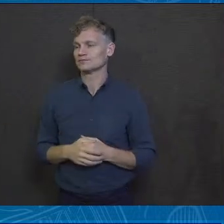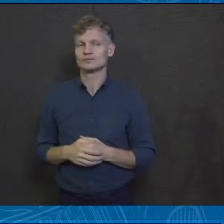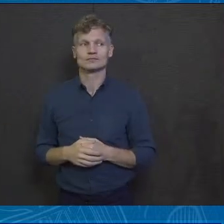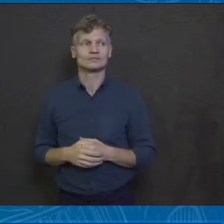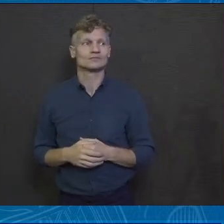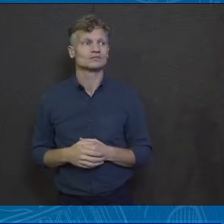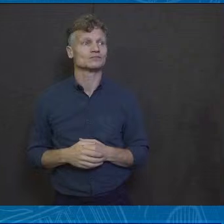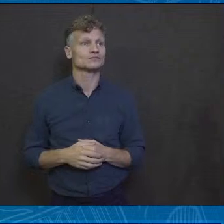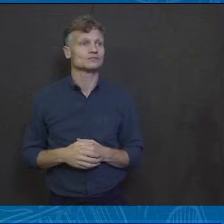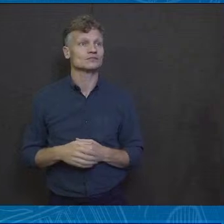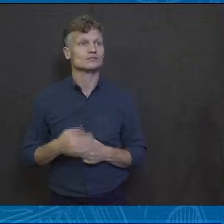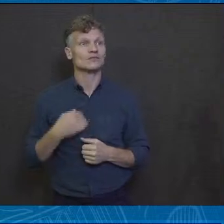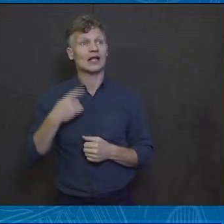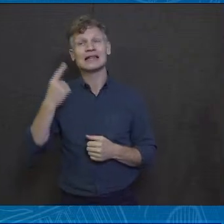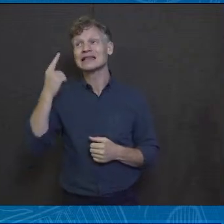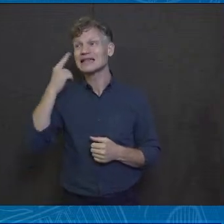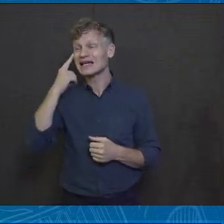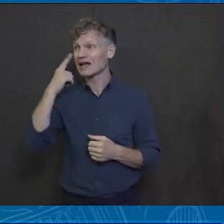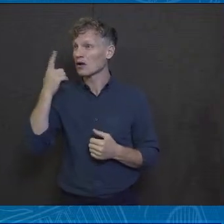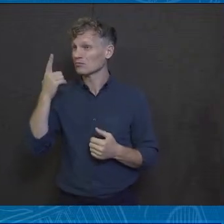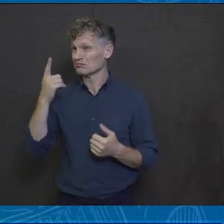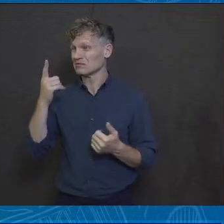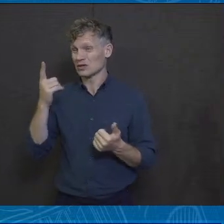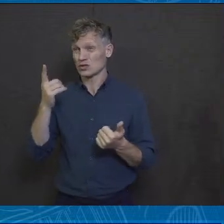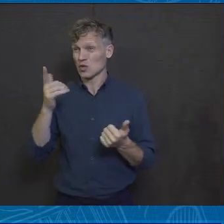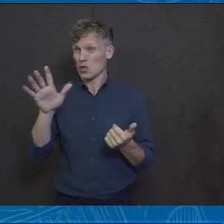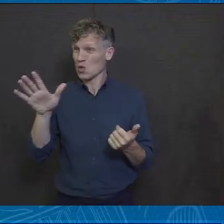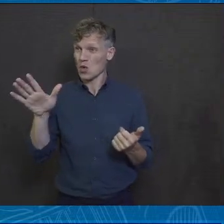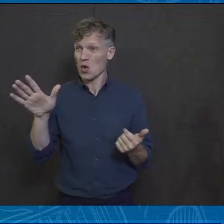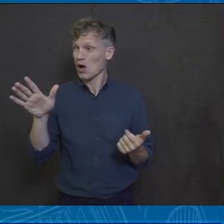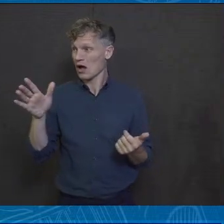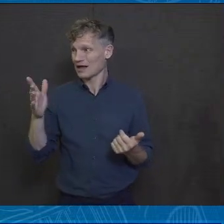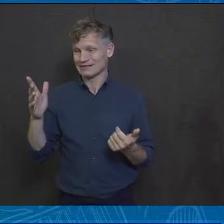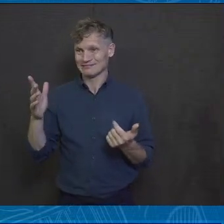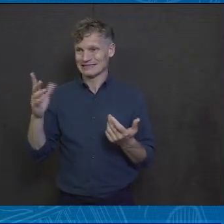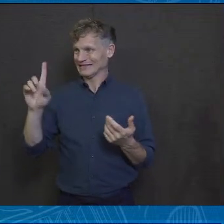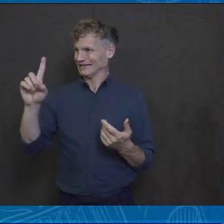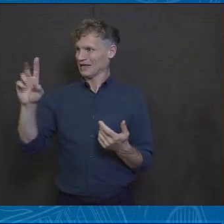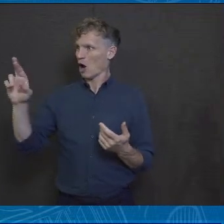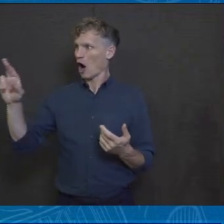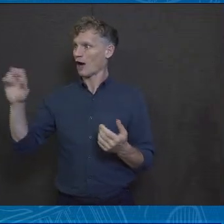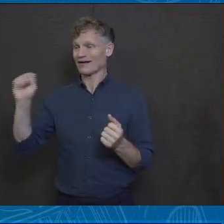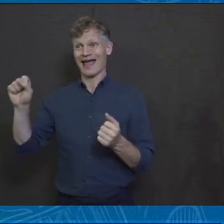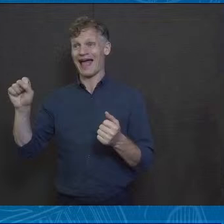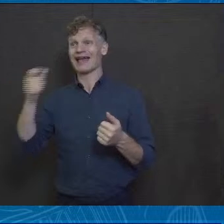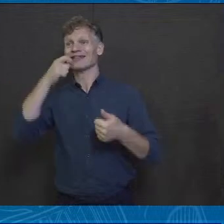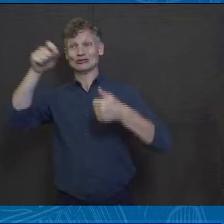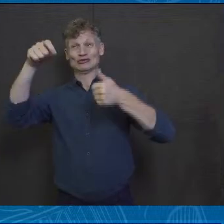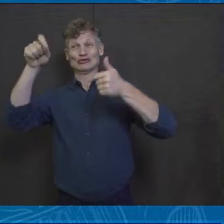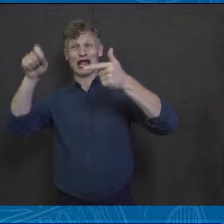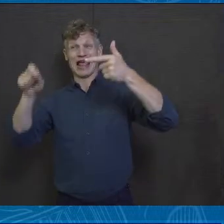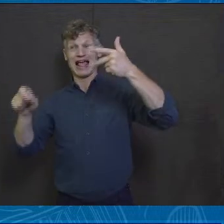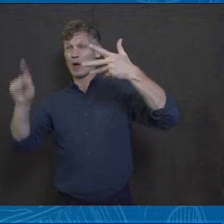every single sector could not be achieved for disaster risk management, but we have to work with